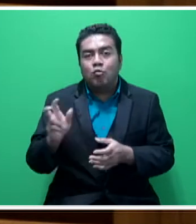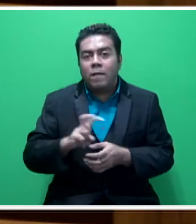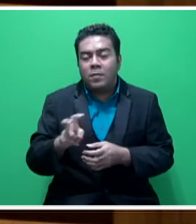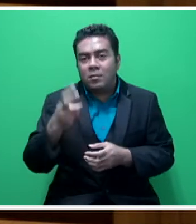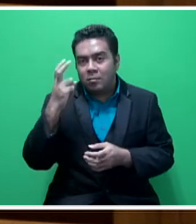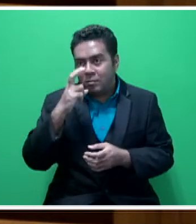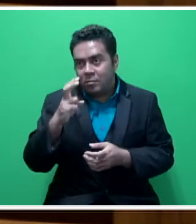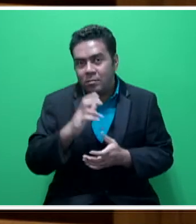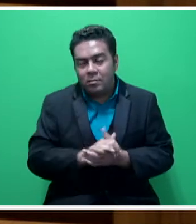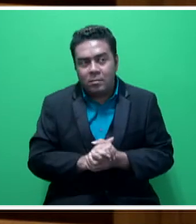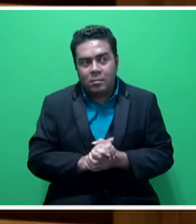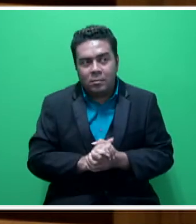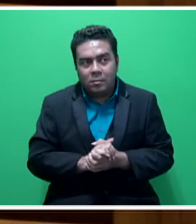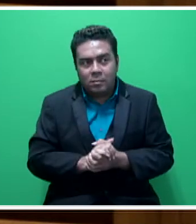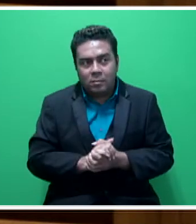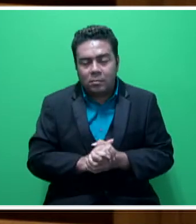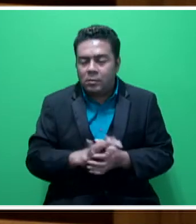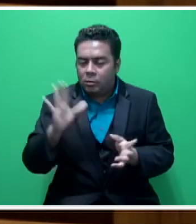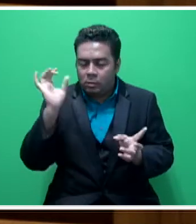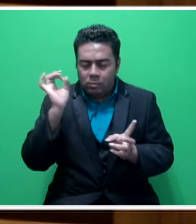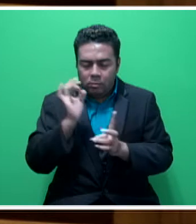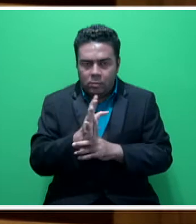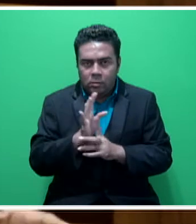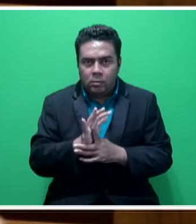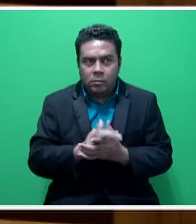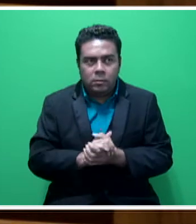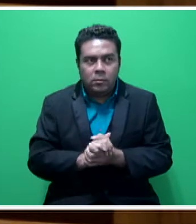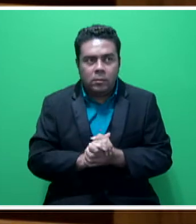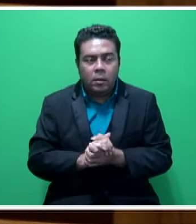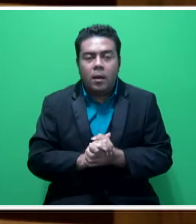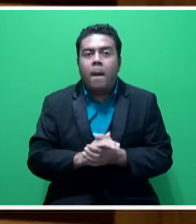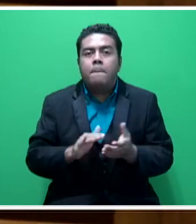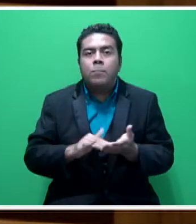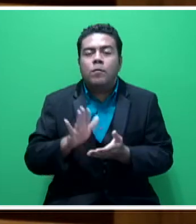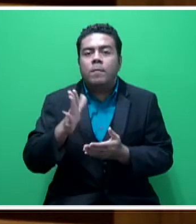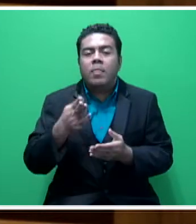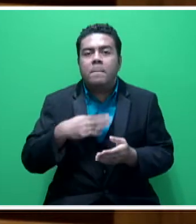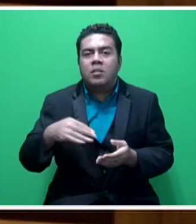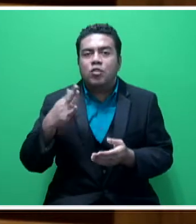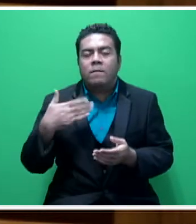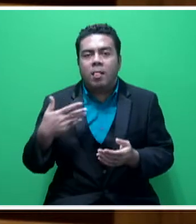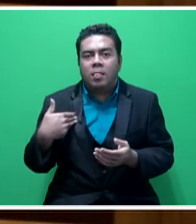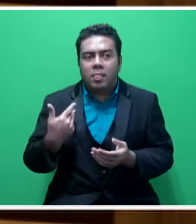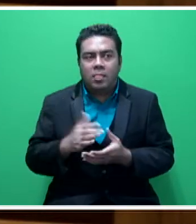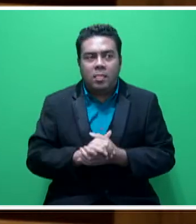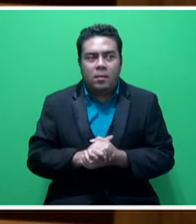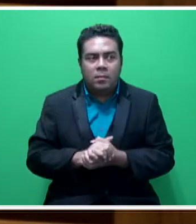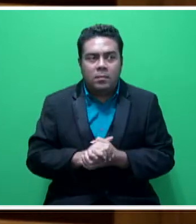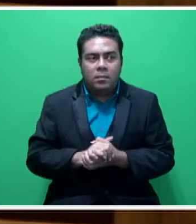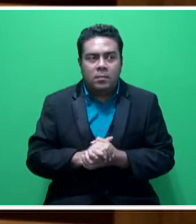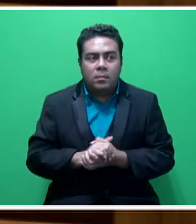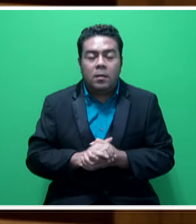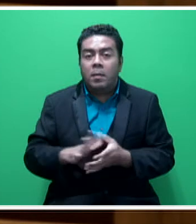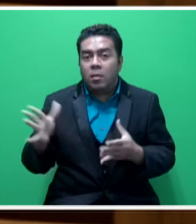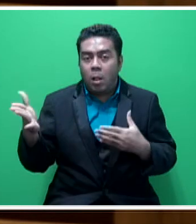unless it was deemed absolutely necessary and of course approved by the Ministry of Health. I must highlight here, sir, that during